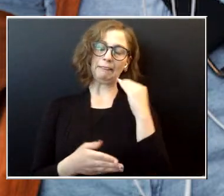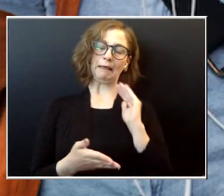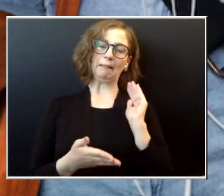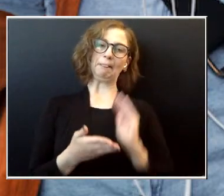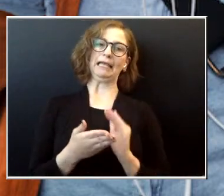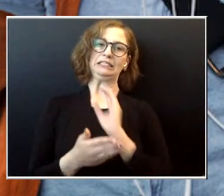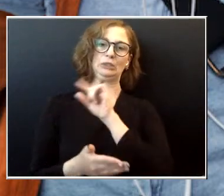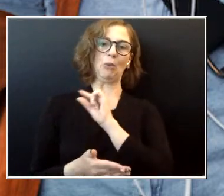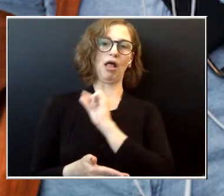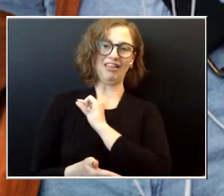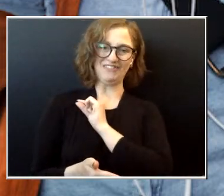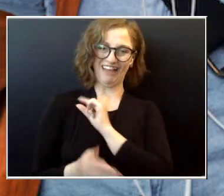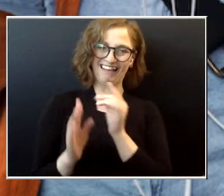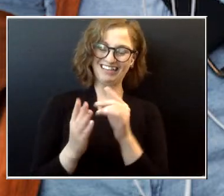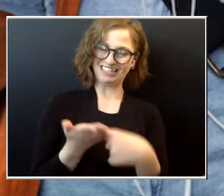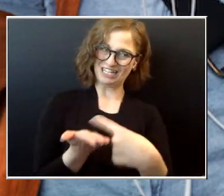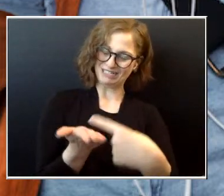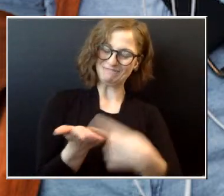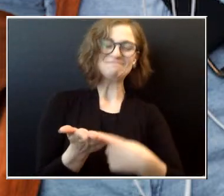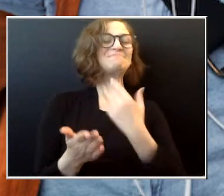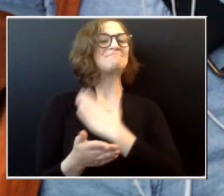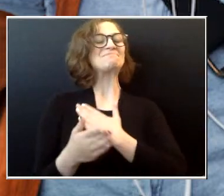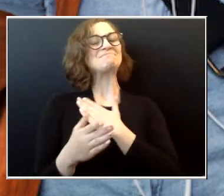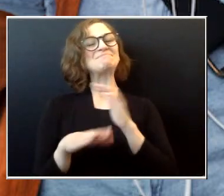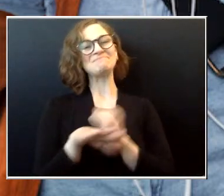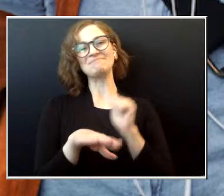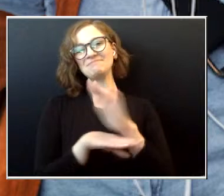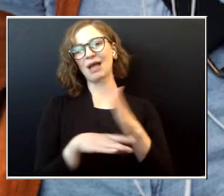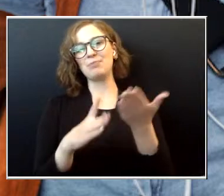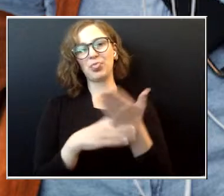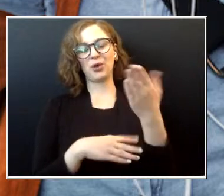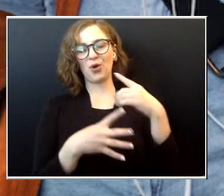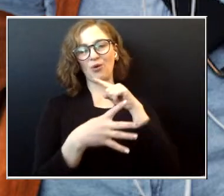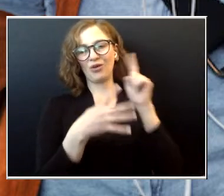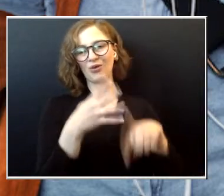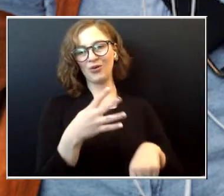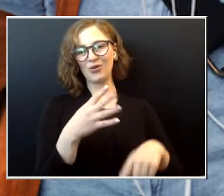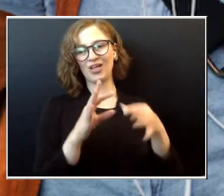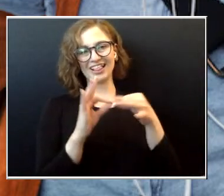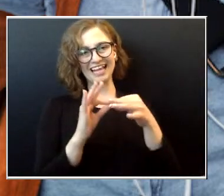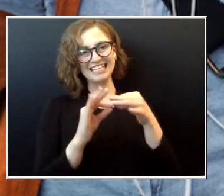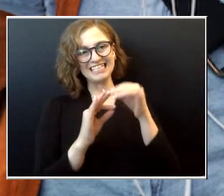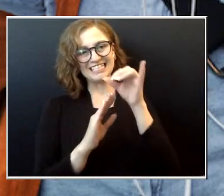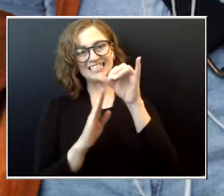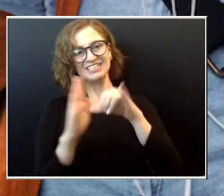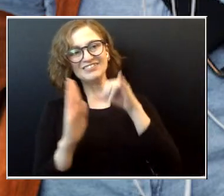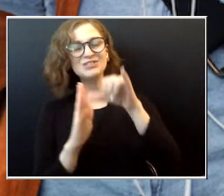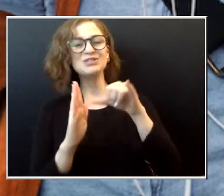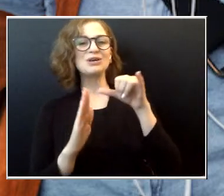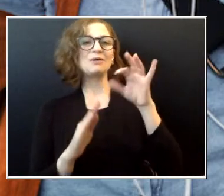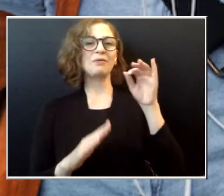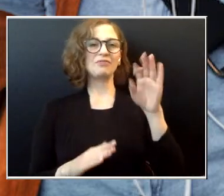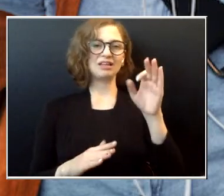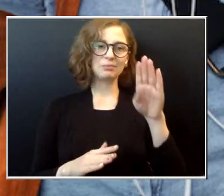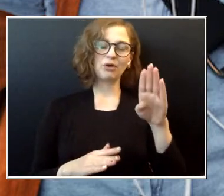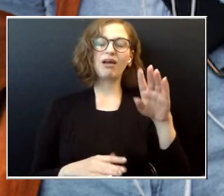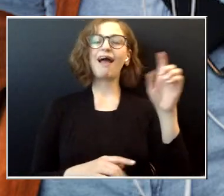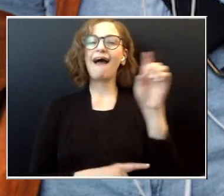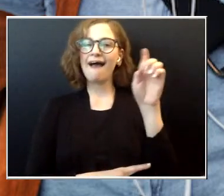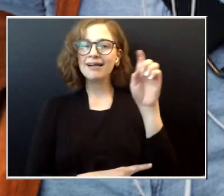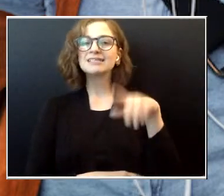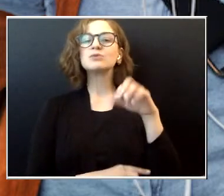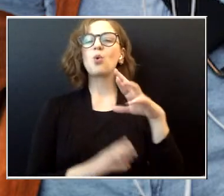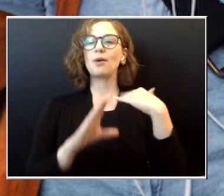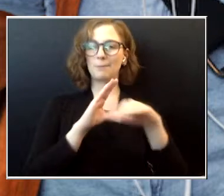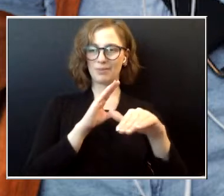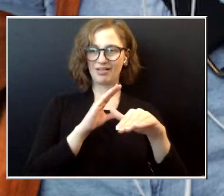things, please send them using the links on your screen, YouTube, Facebook, the X platform, or email the Medical News Network.